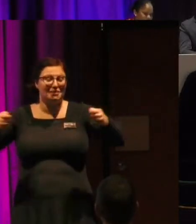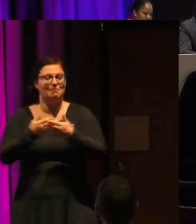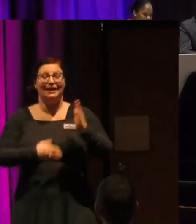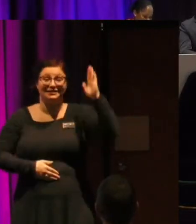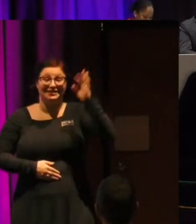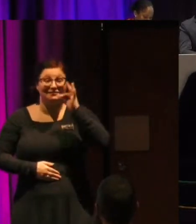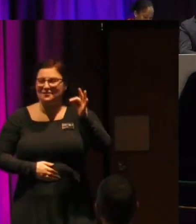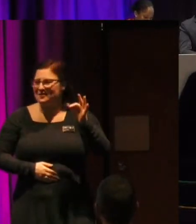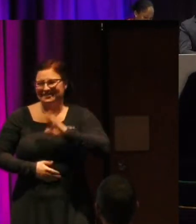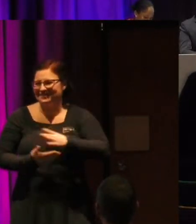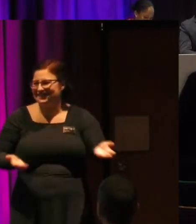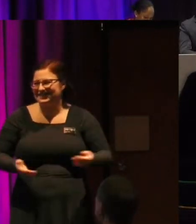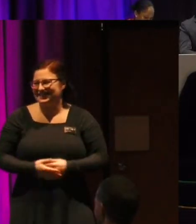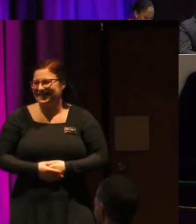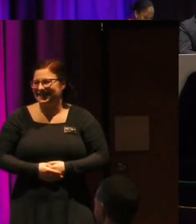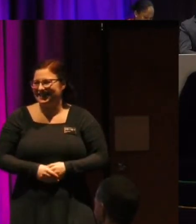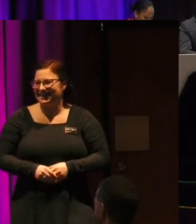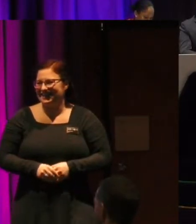here.